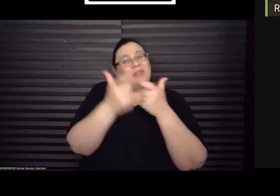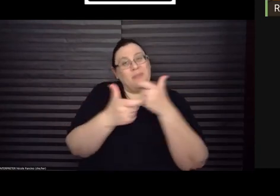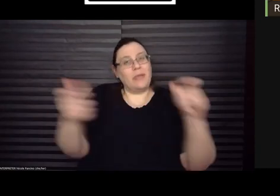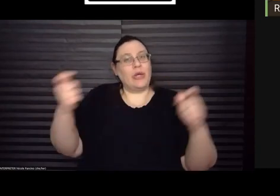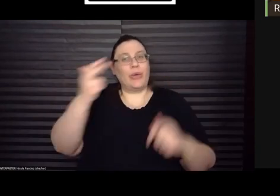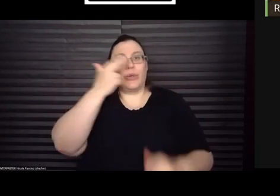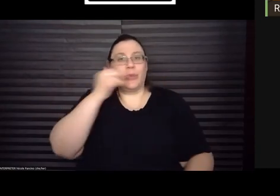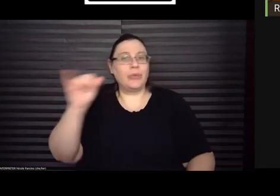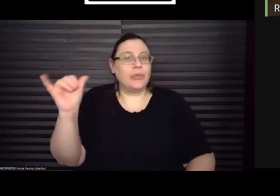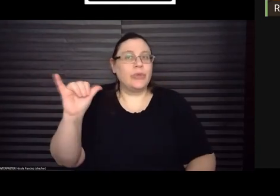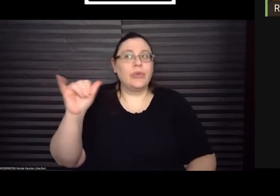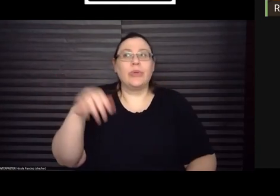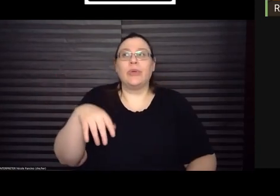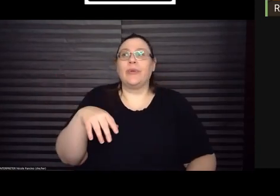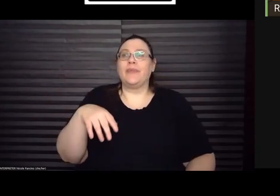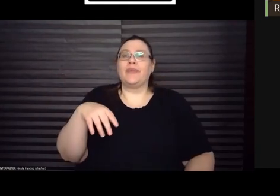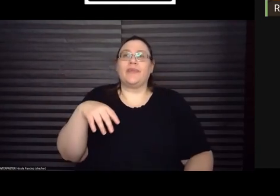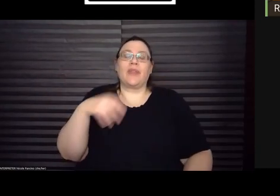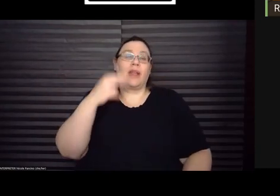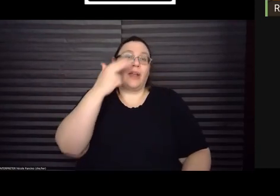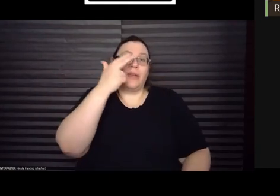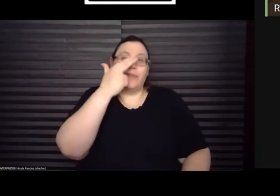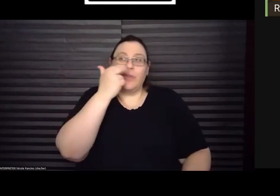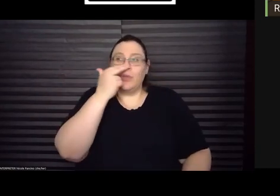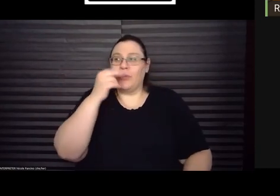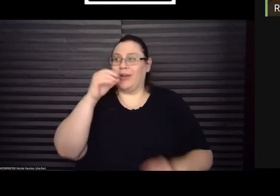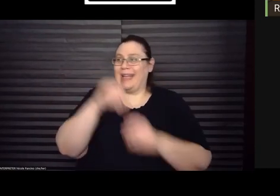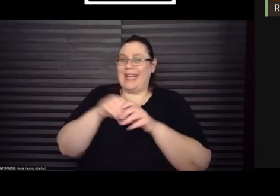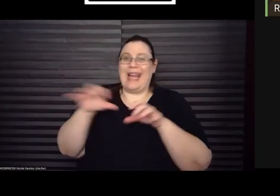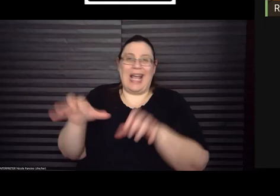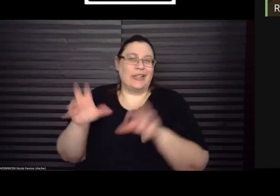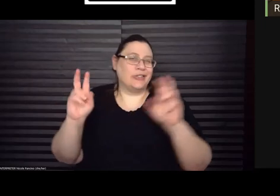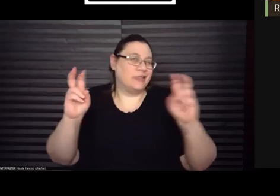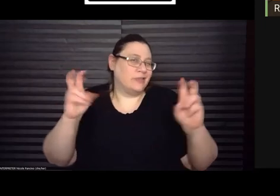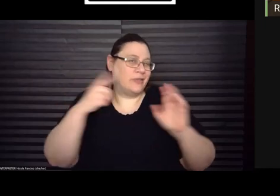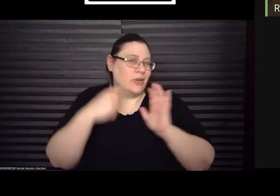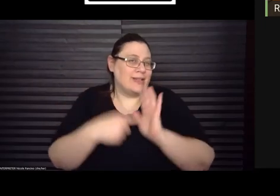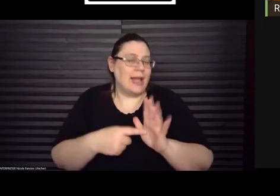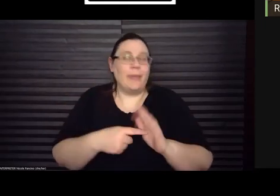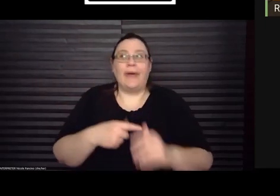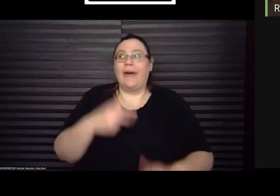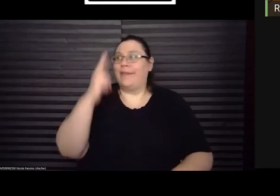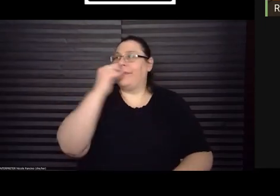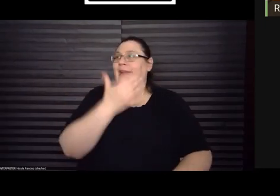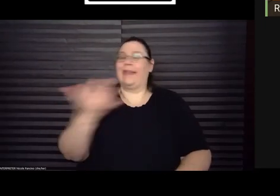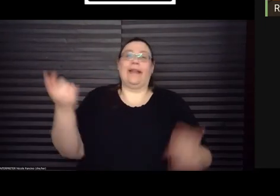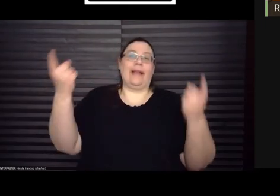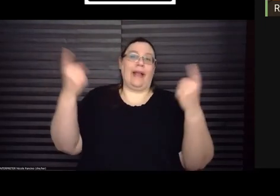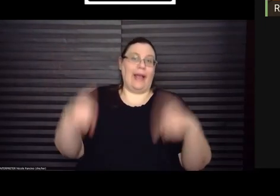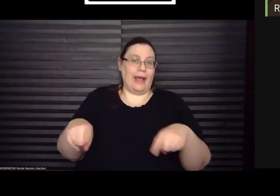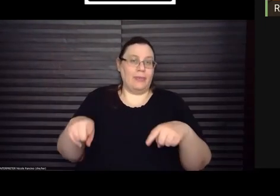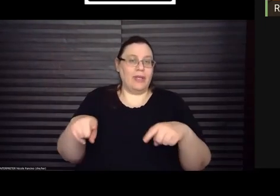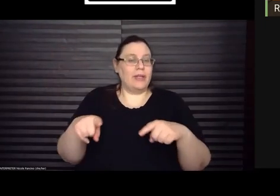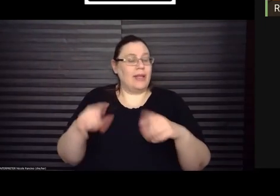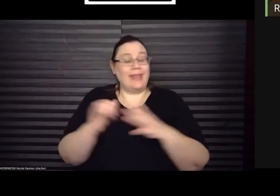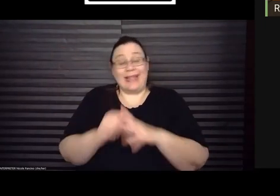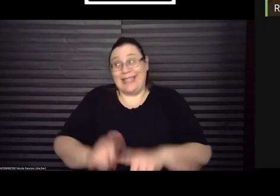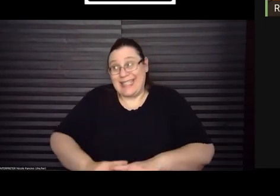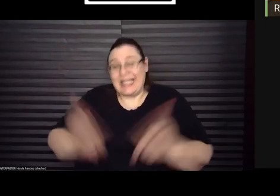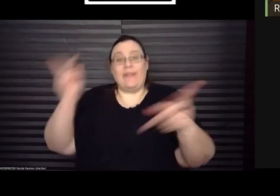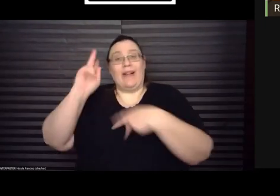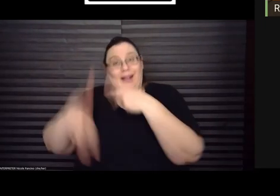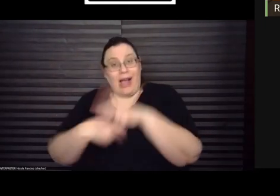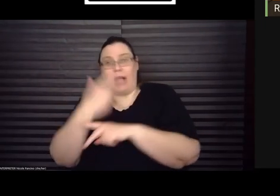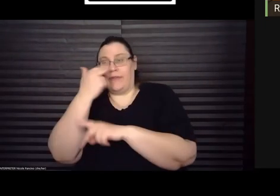of, you know, humor and action, for example, you know, funny things happening, which is a